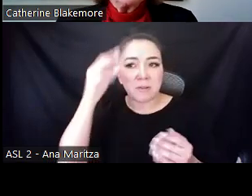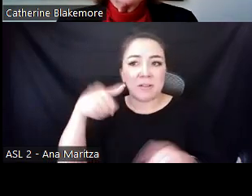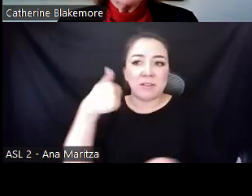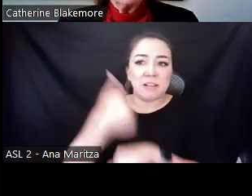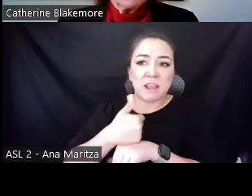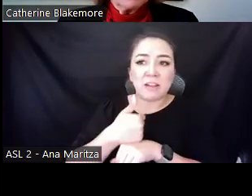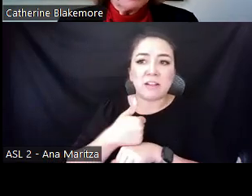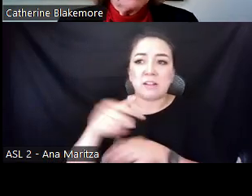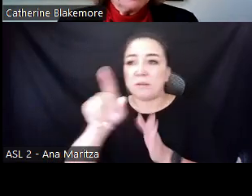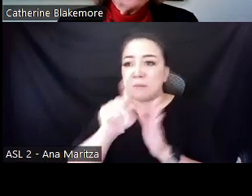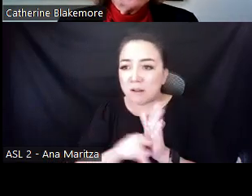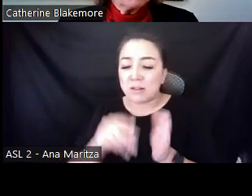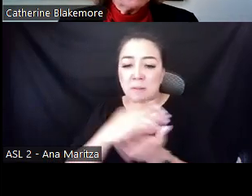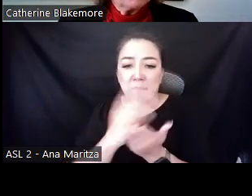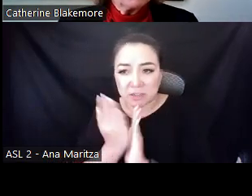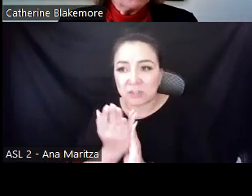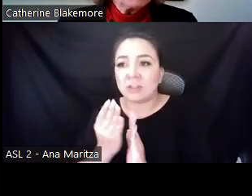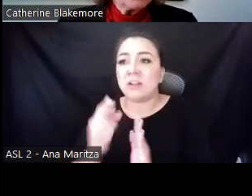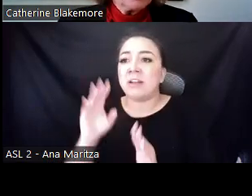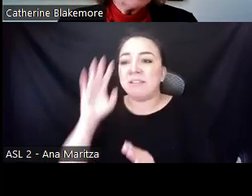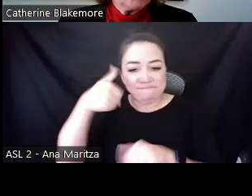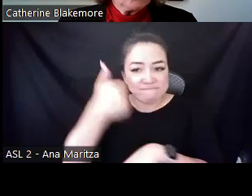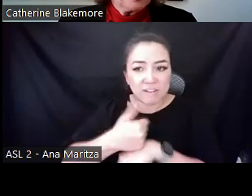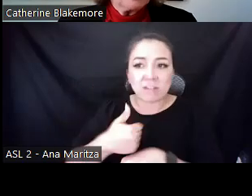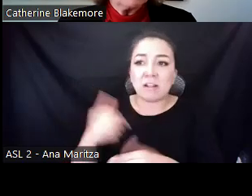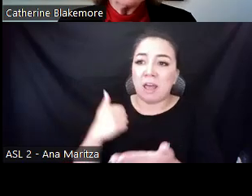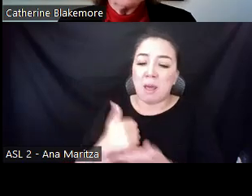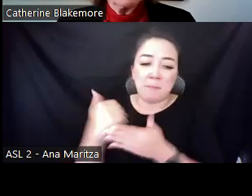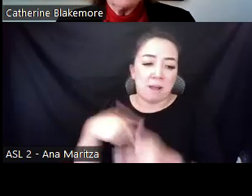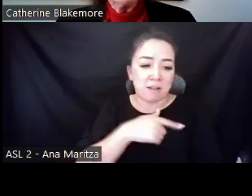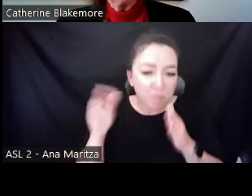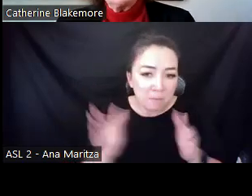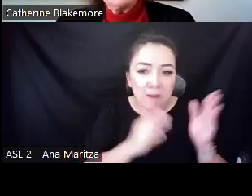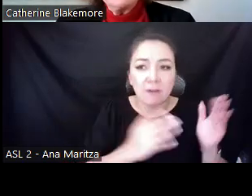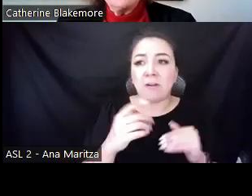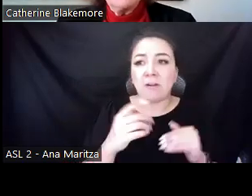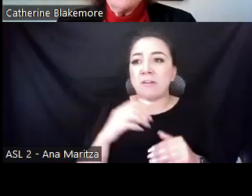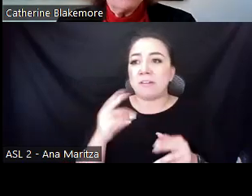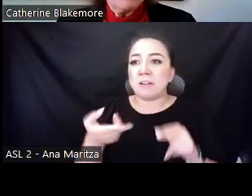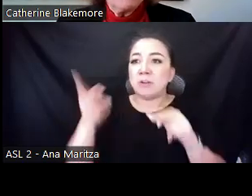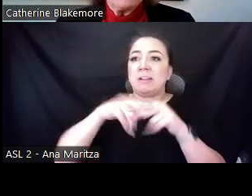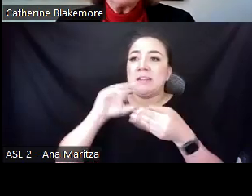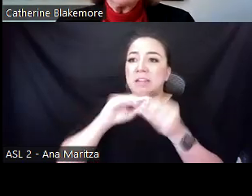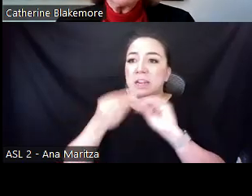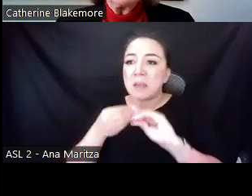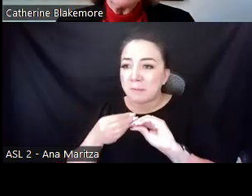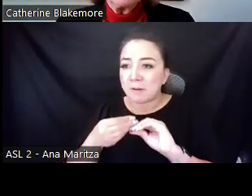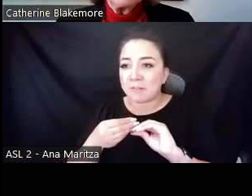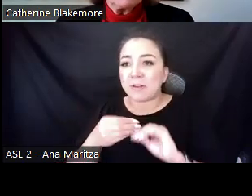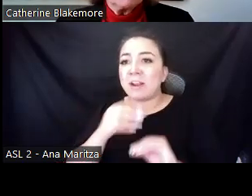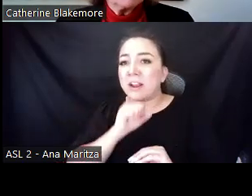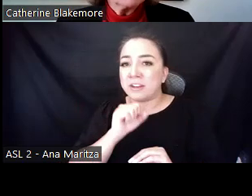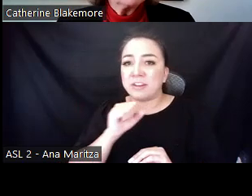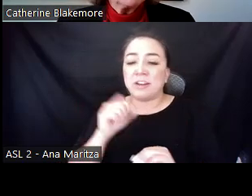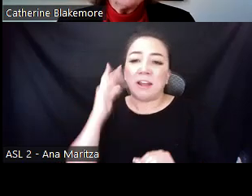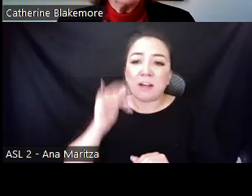its policy and budget initiatives. So help us prepare for the increasing number of aging Californians